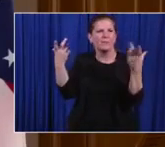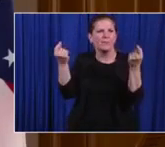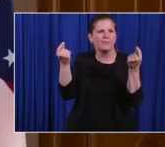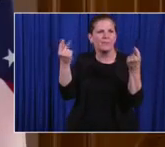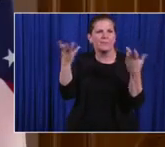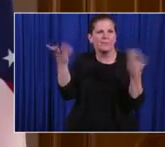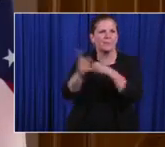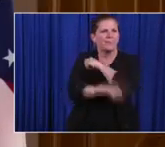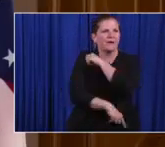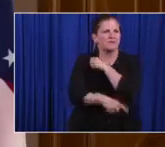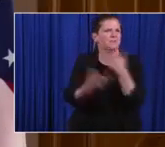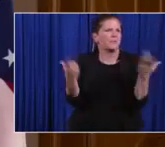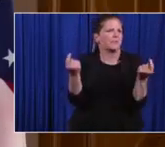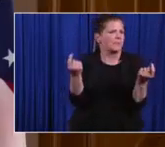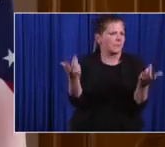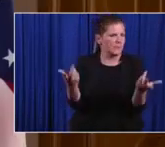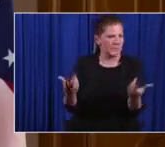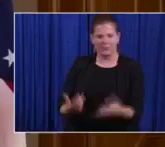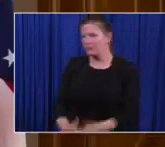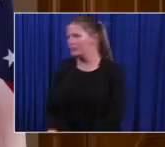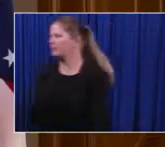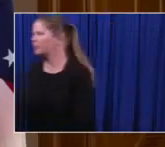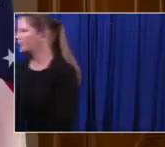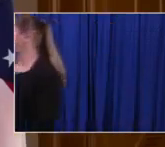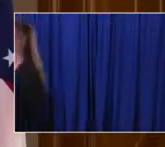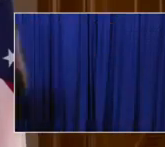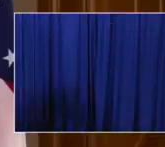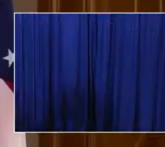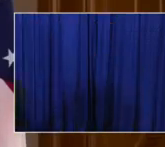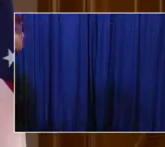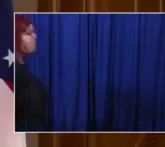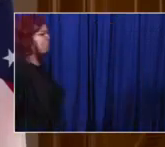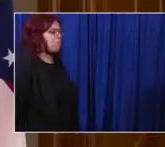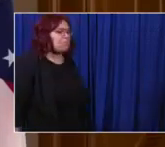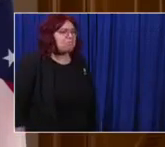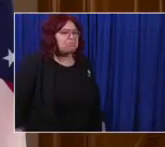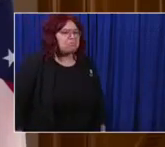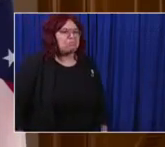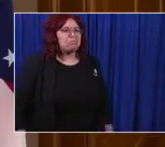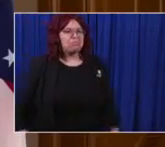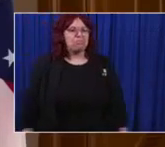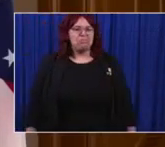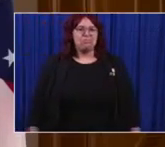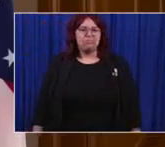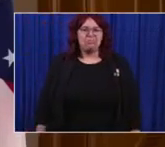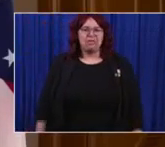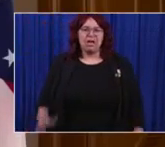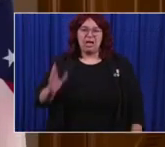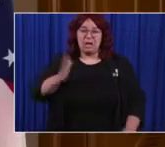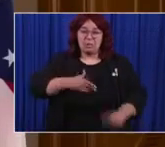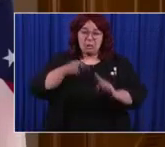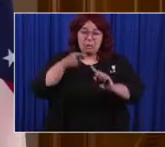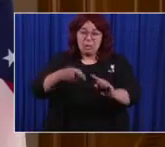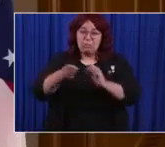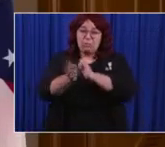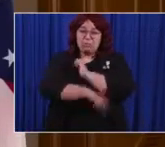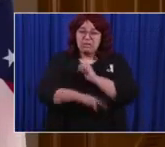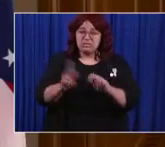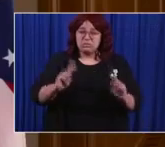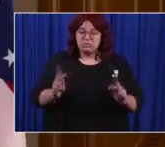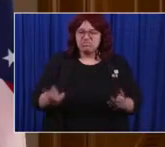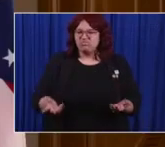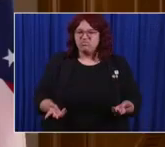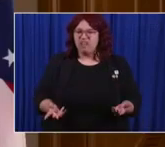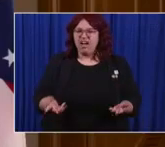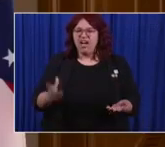in penalties. We're interested in incentivizing people, giving them kind of one more fun reason to be vaccinated.